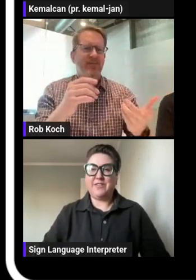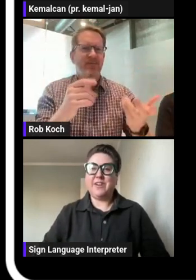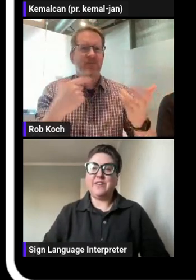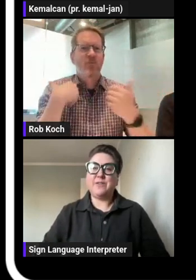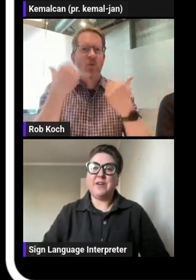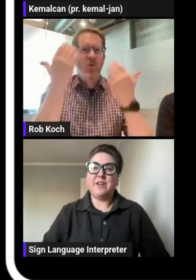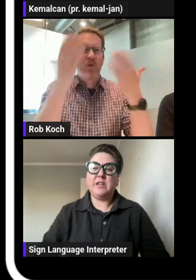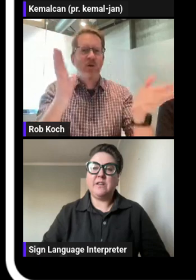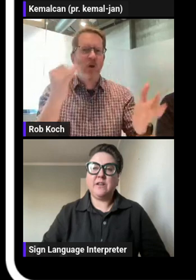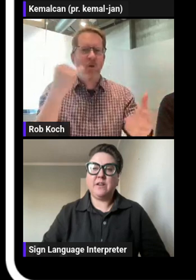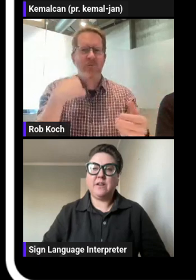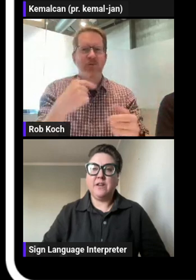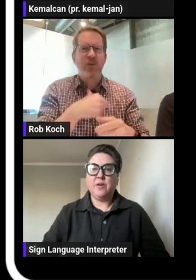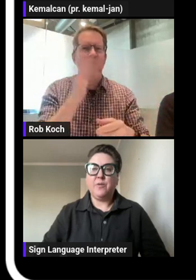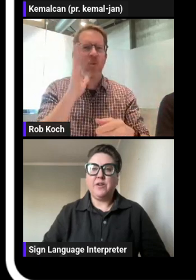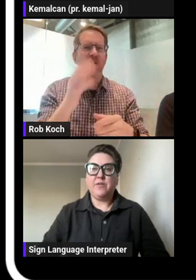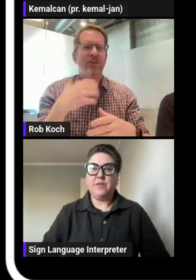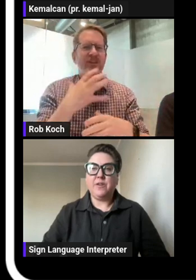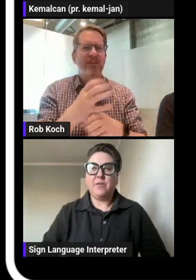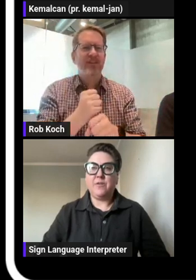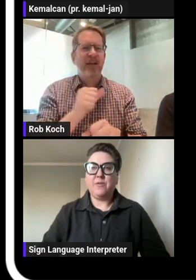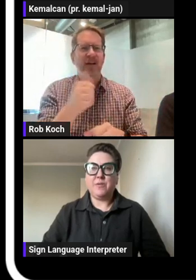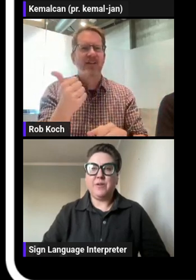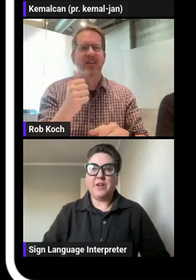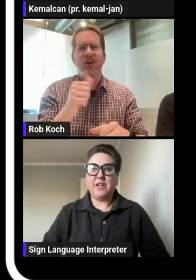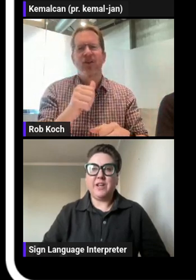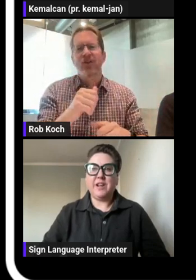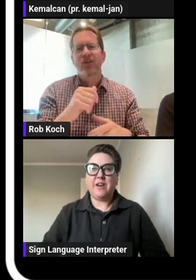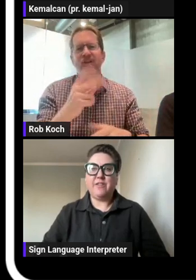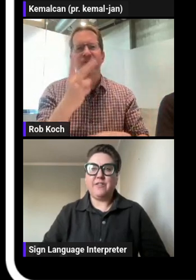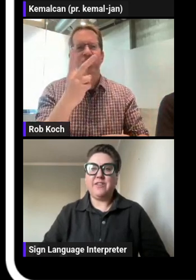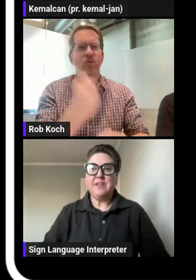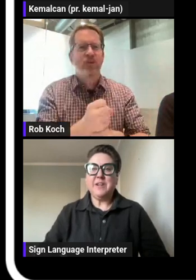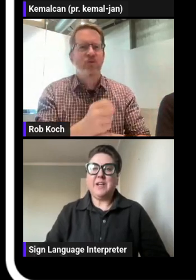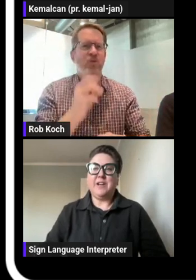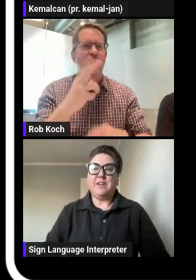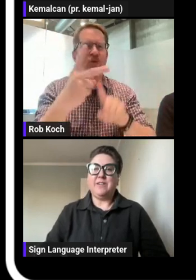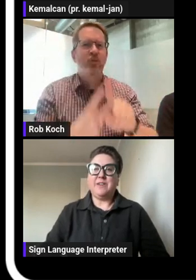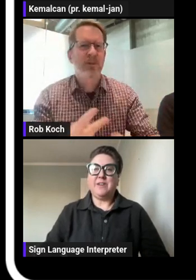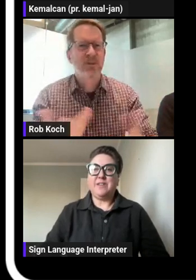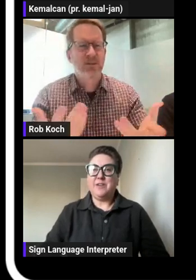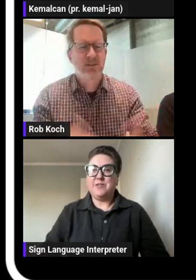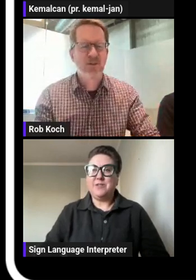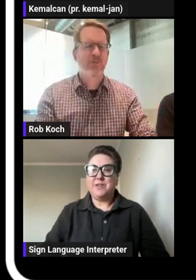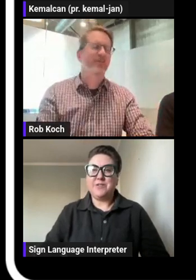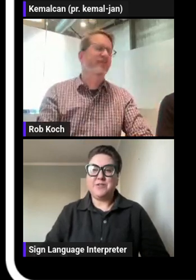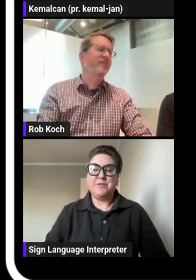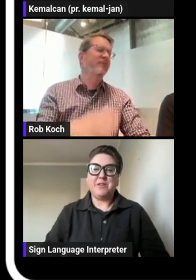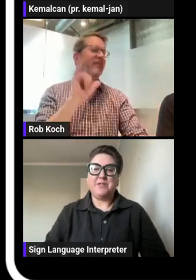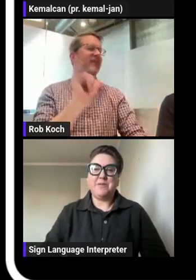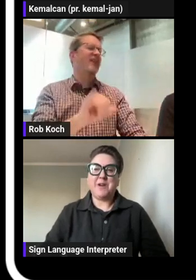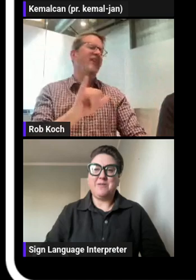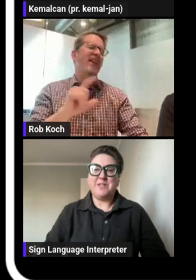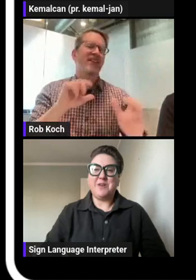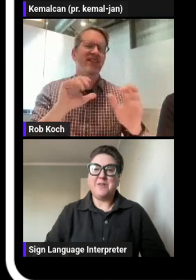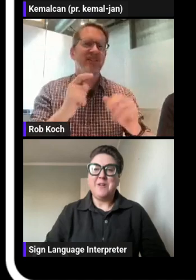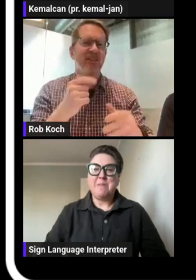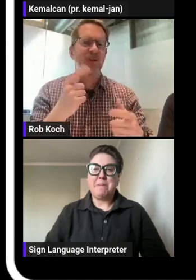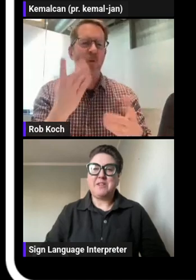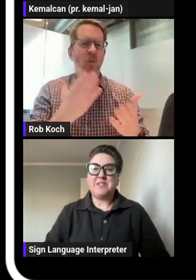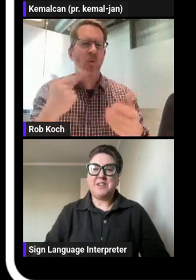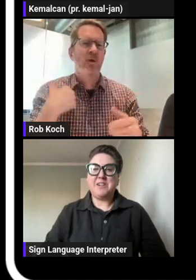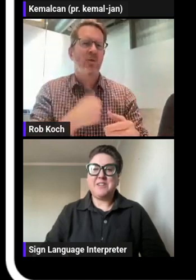this exercise, right? It's we don't know what we're going to get out of it. And, 2 years or 2 months from now.